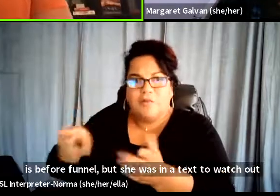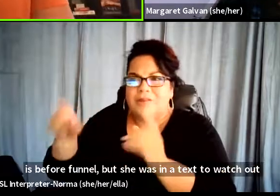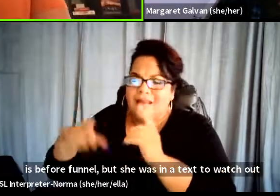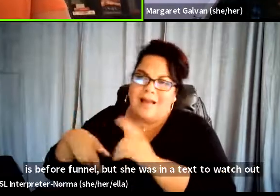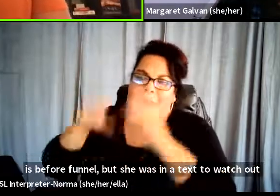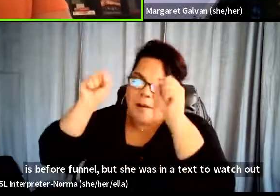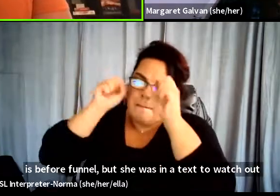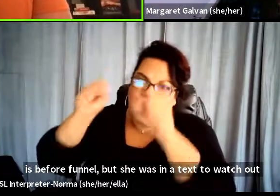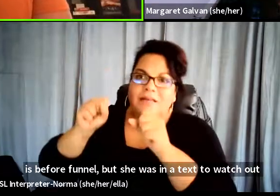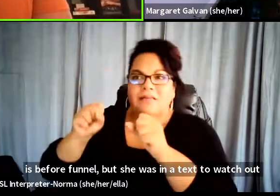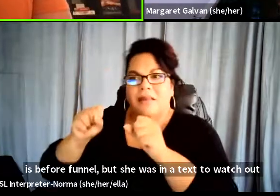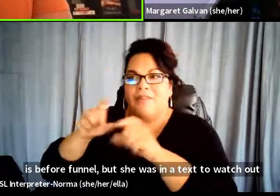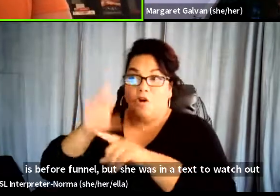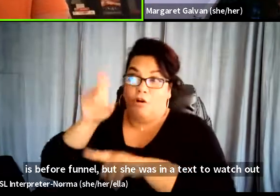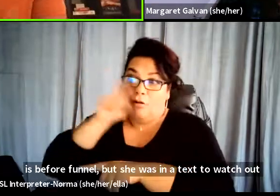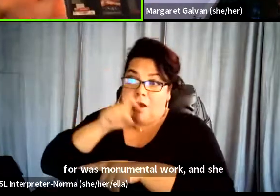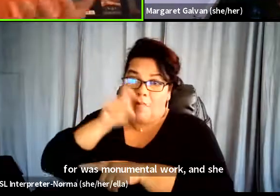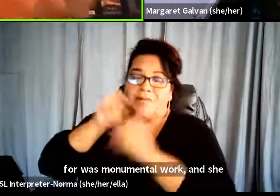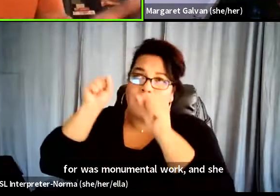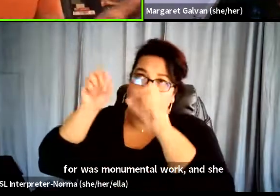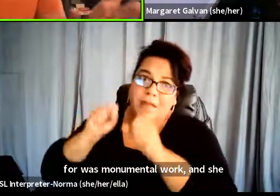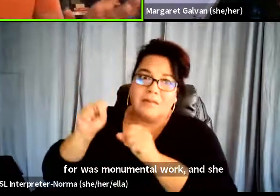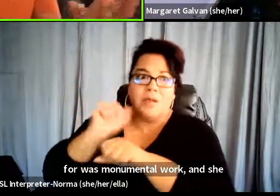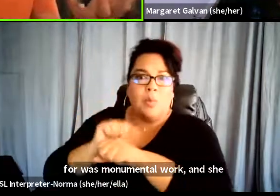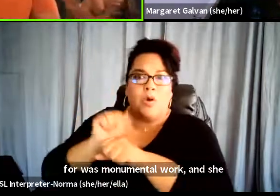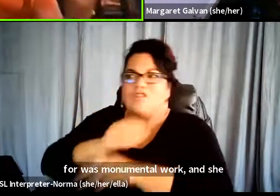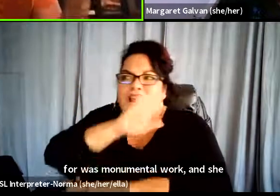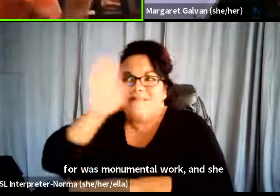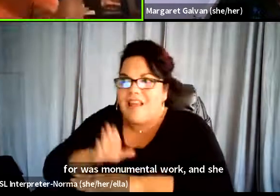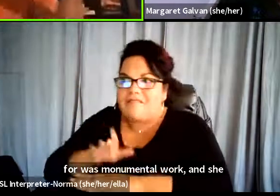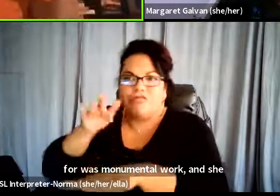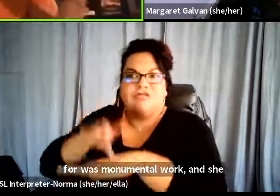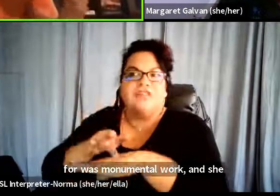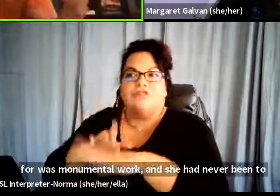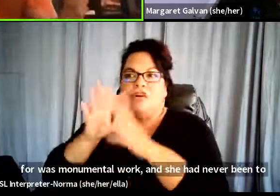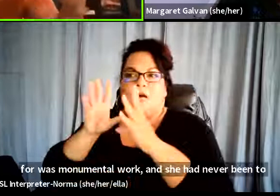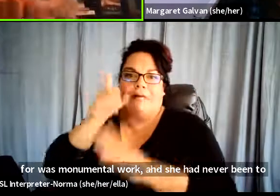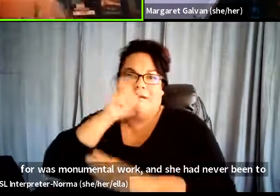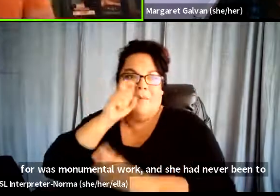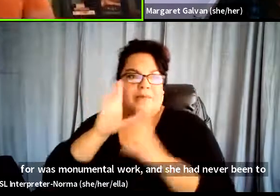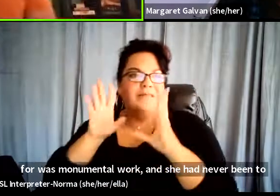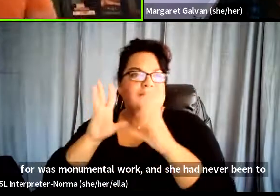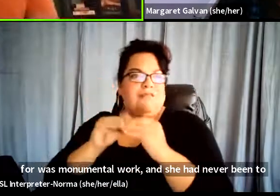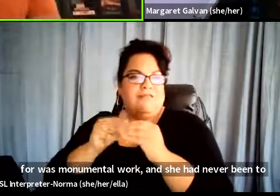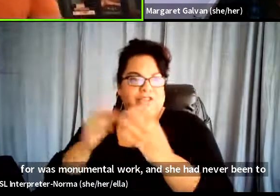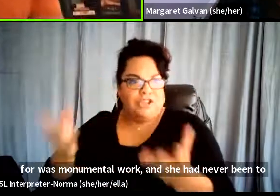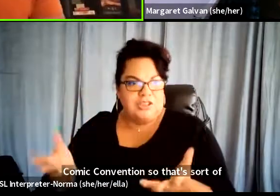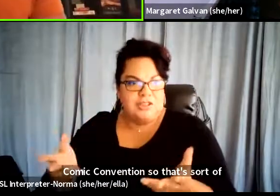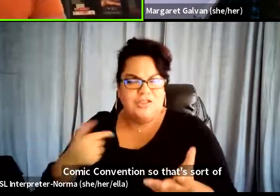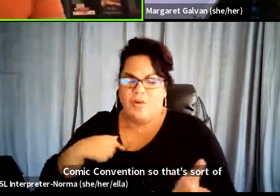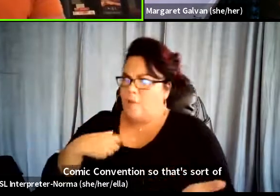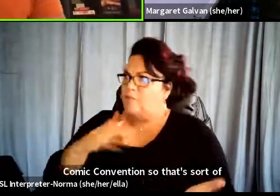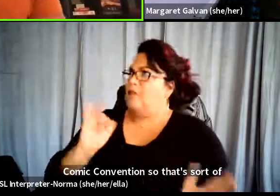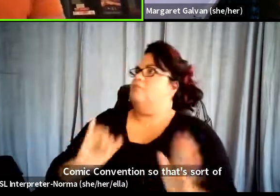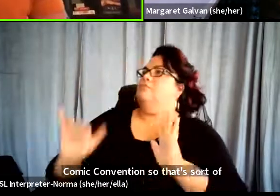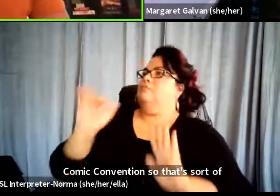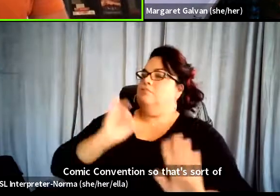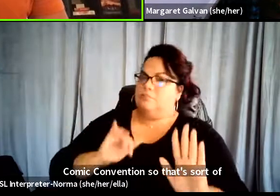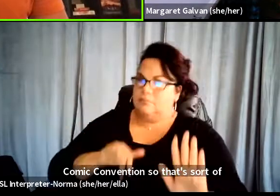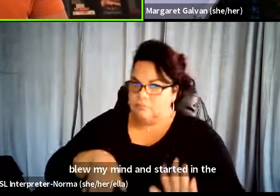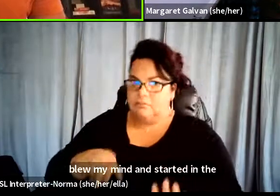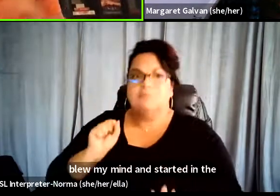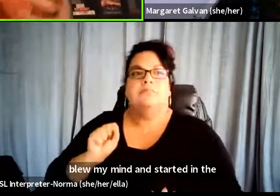work. And she had never been to a comics convention. So that sort of blew my mind and started me off on